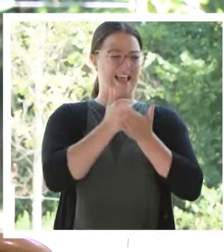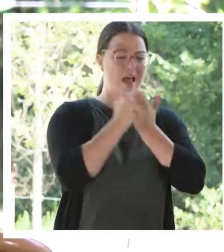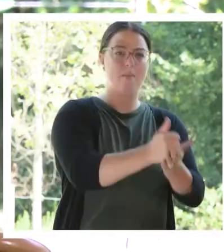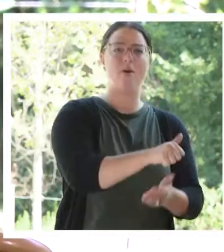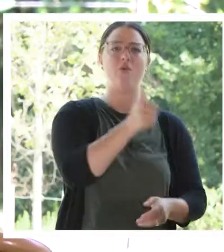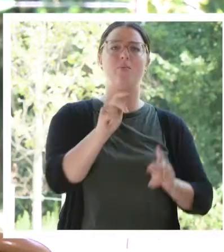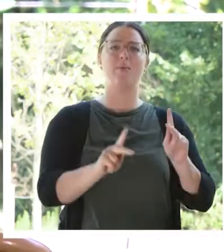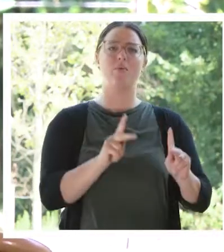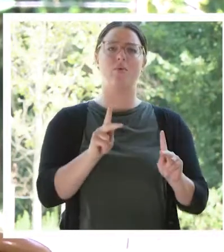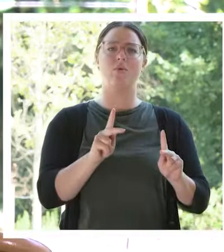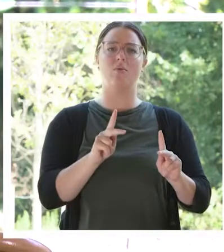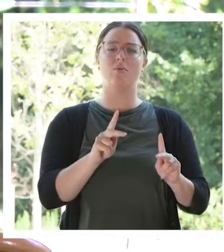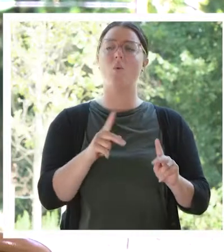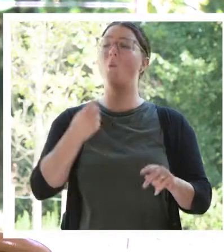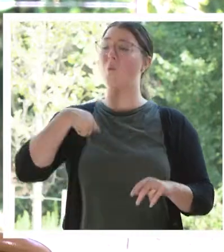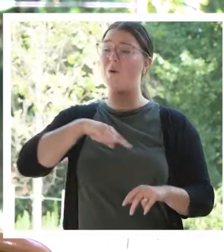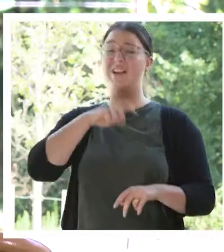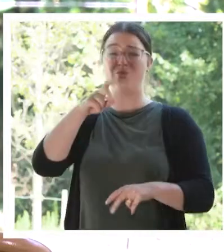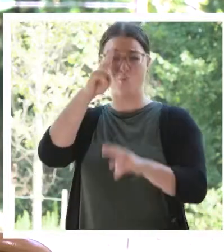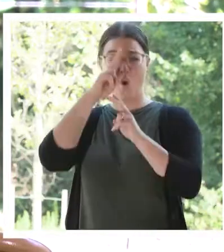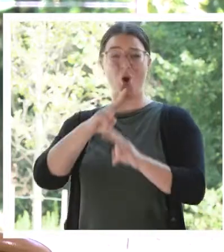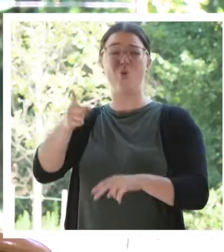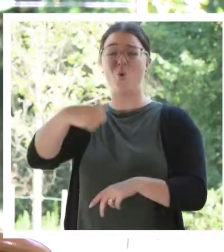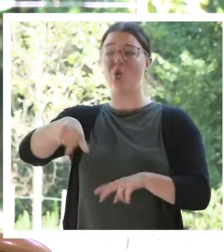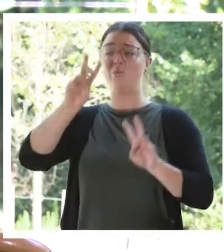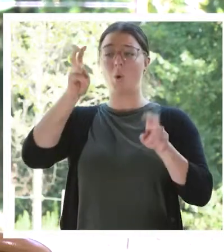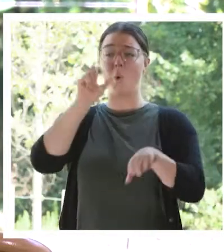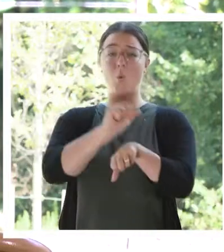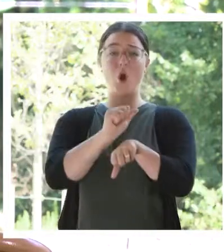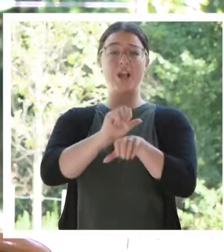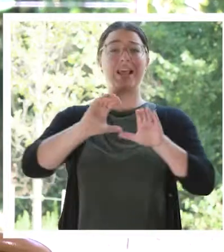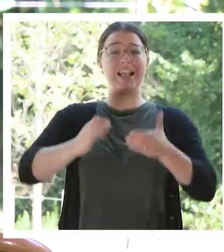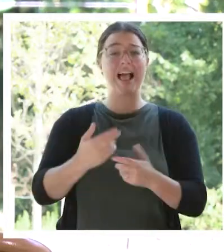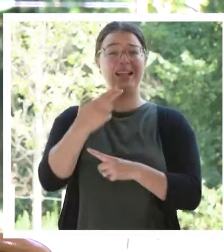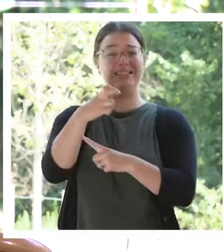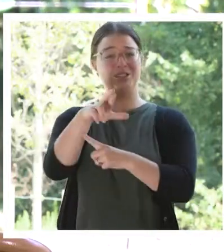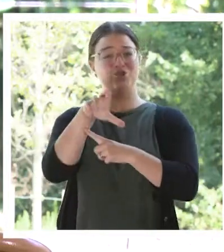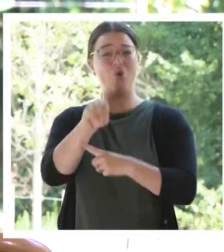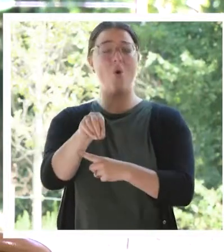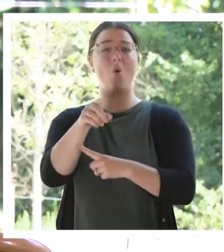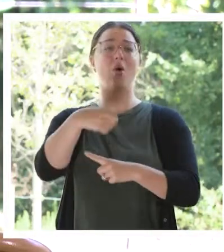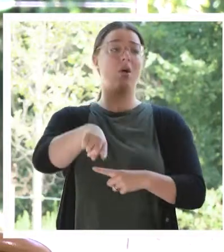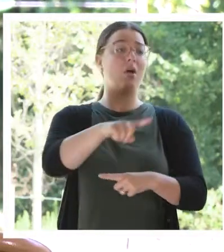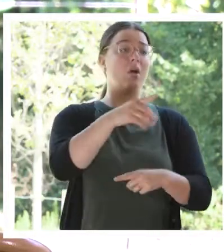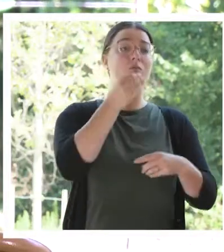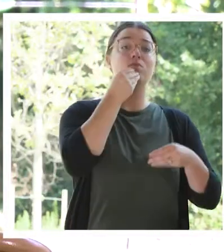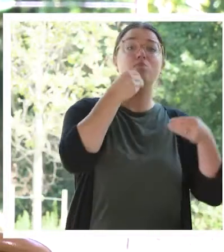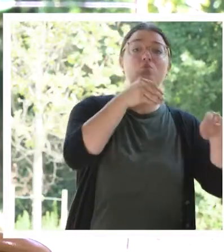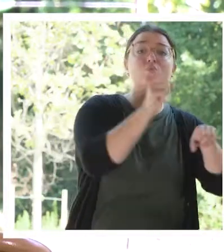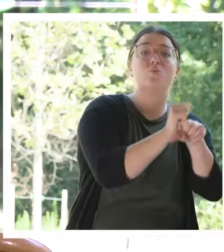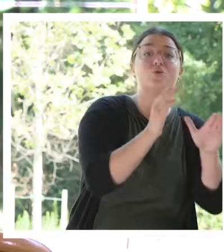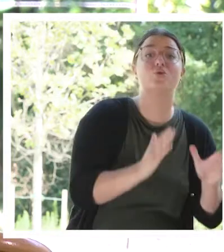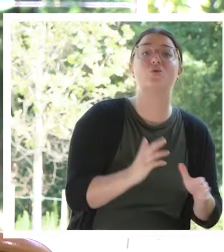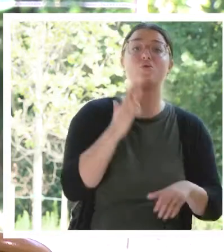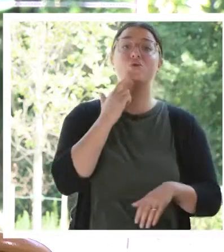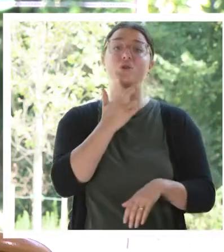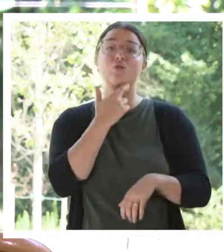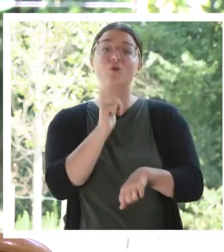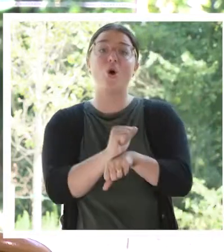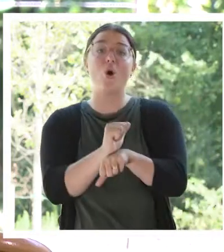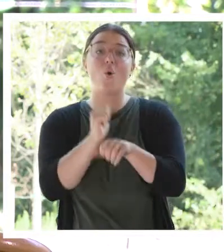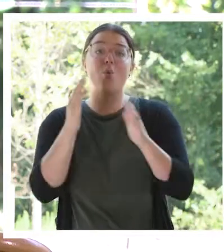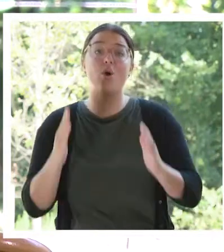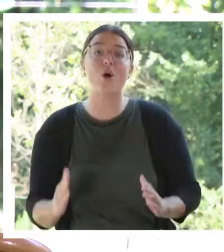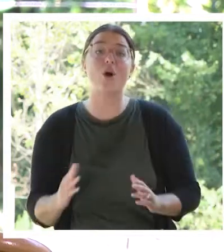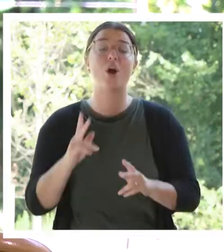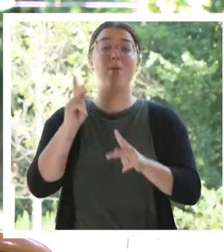class heroes who carried us through the pandemic, our frontline healthcare workers, our grocery store workers, our restaurant workers, those people who delivered